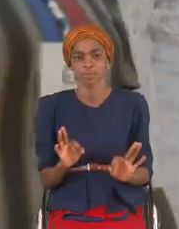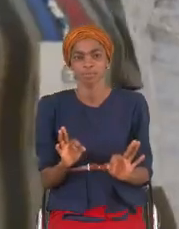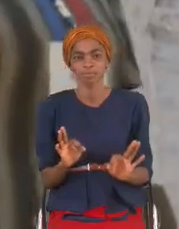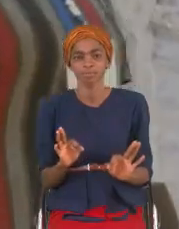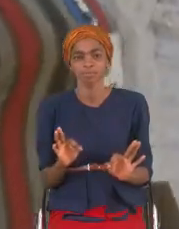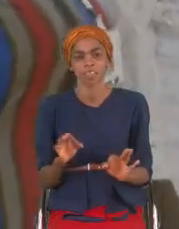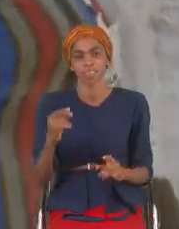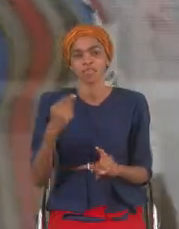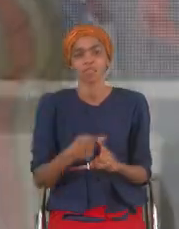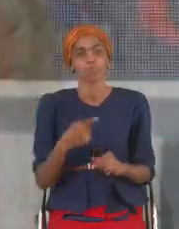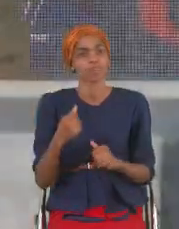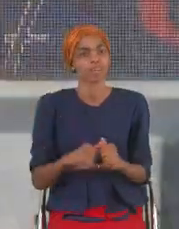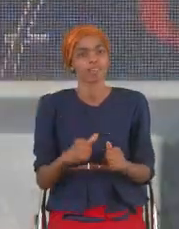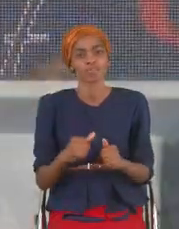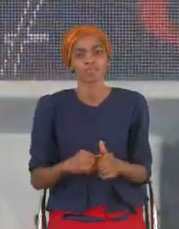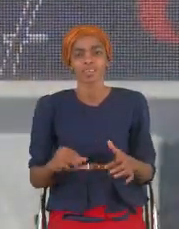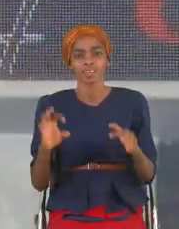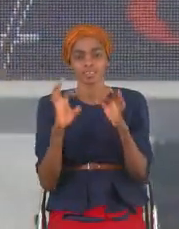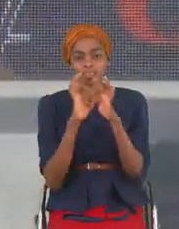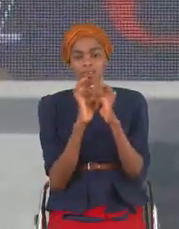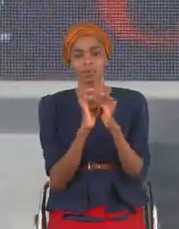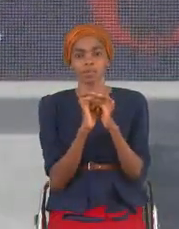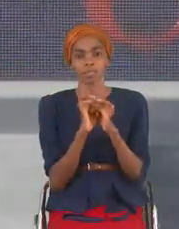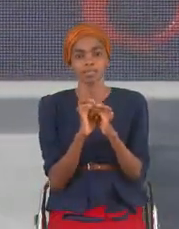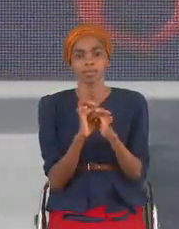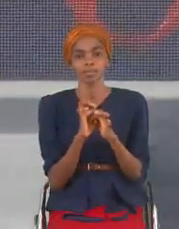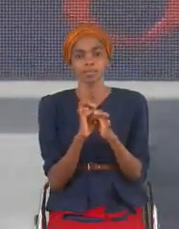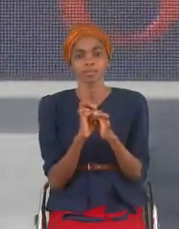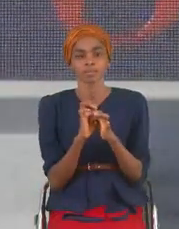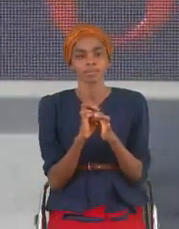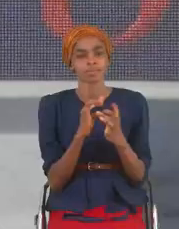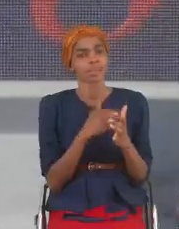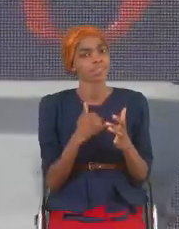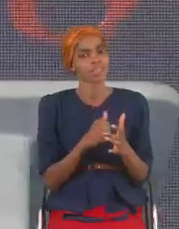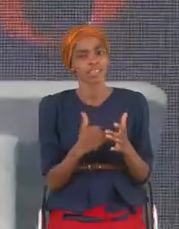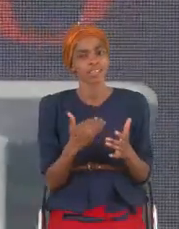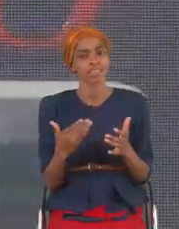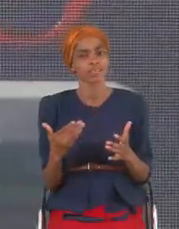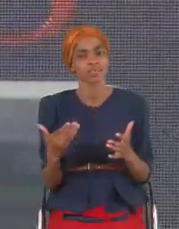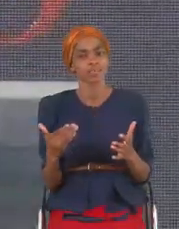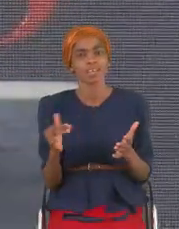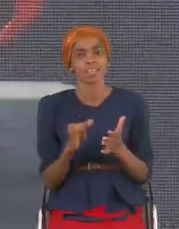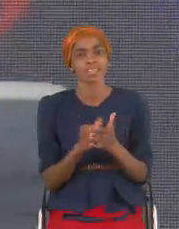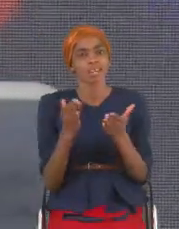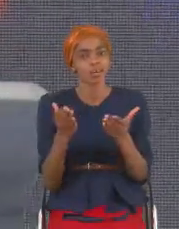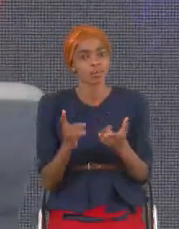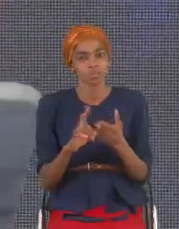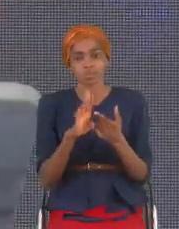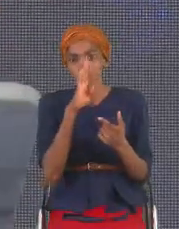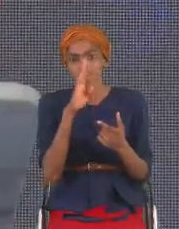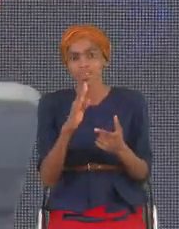from every entanglement. And anything that will be an